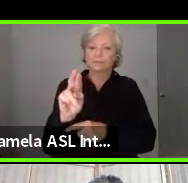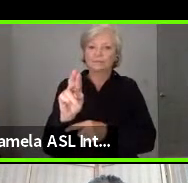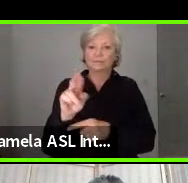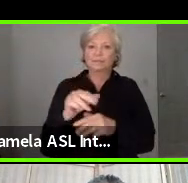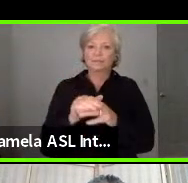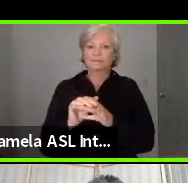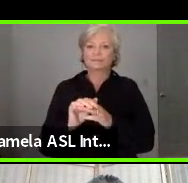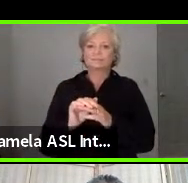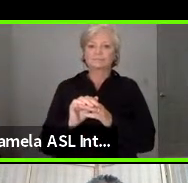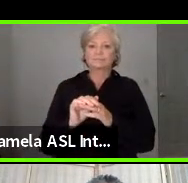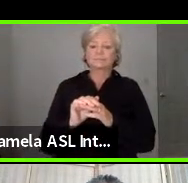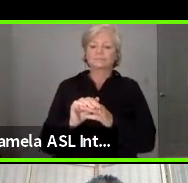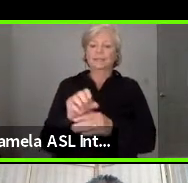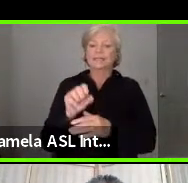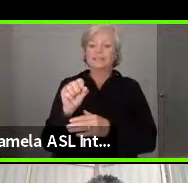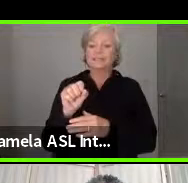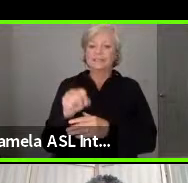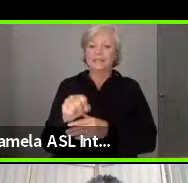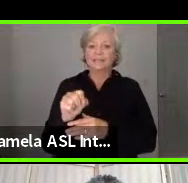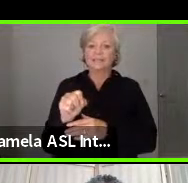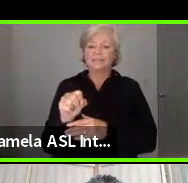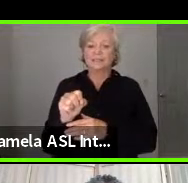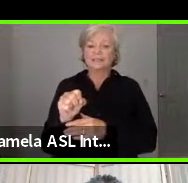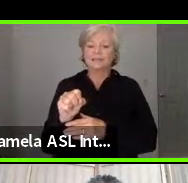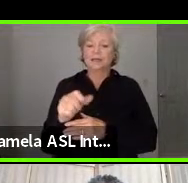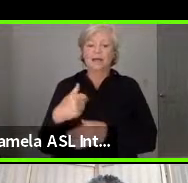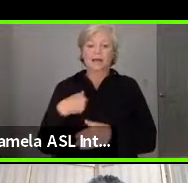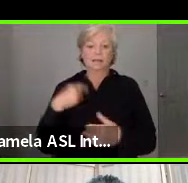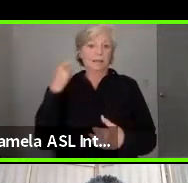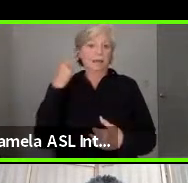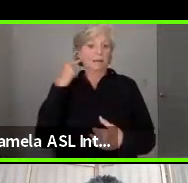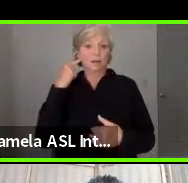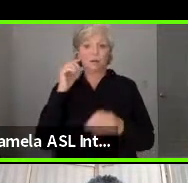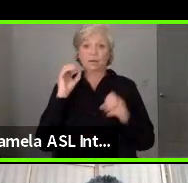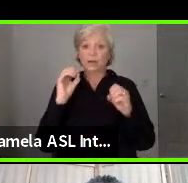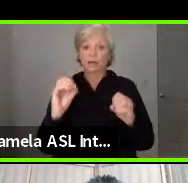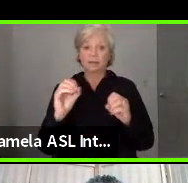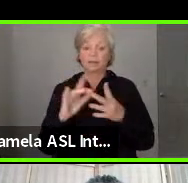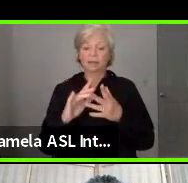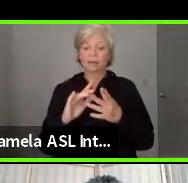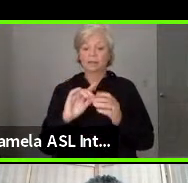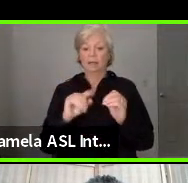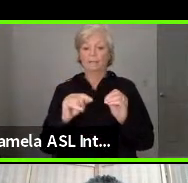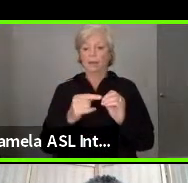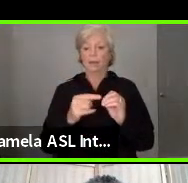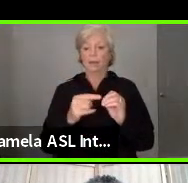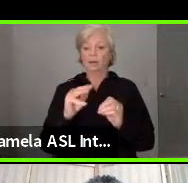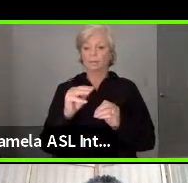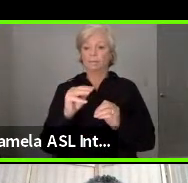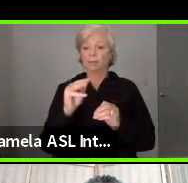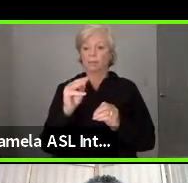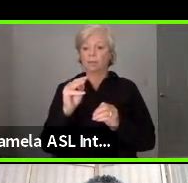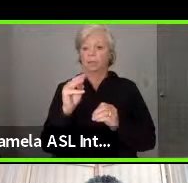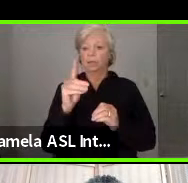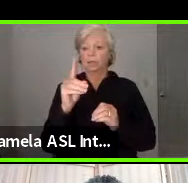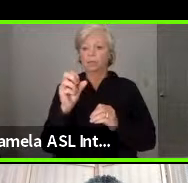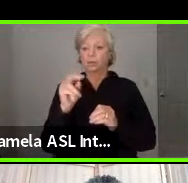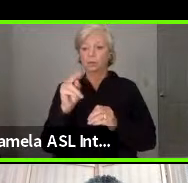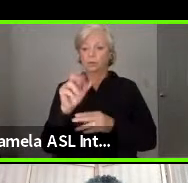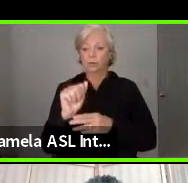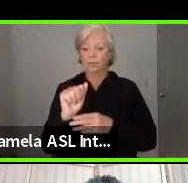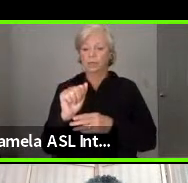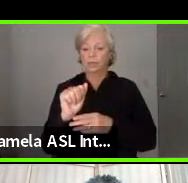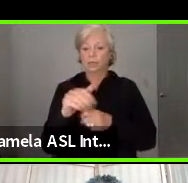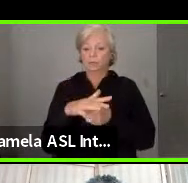And yeah, as far as I haven't heard anything differently around Moderna full dose being used for those who